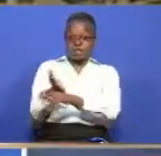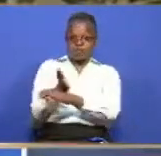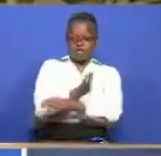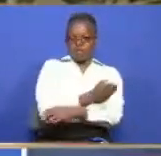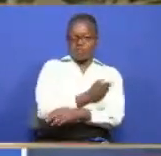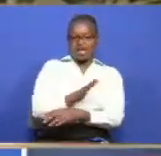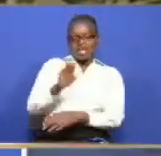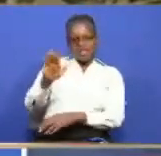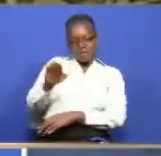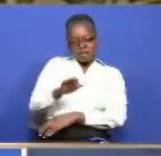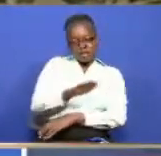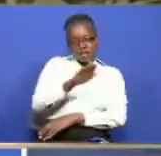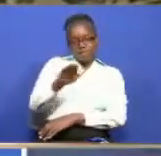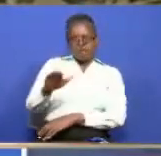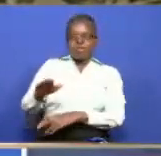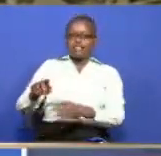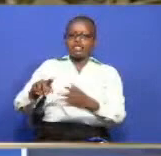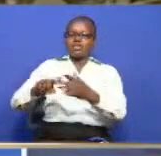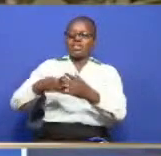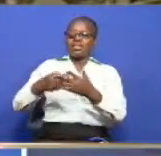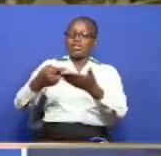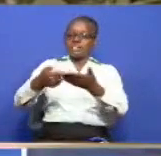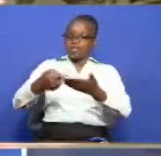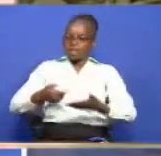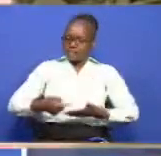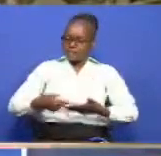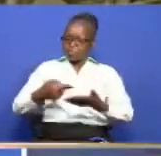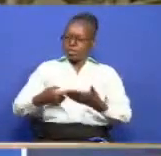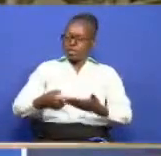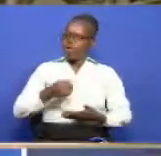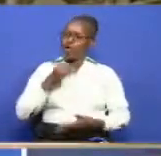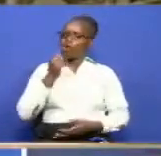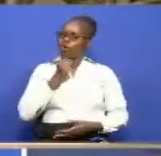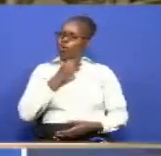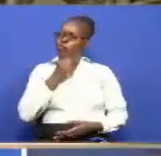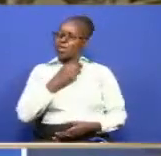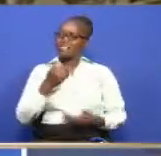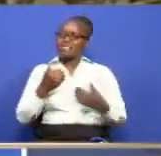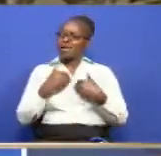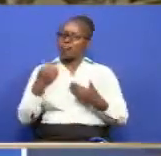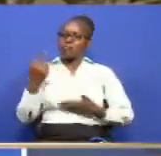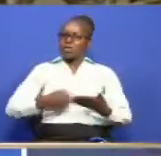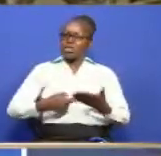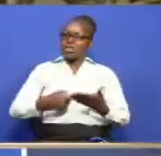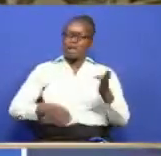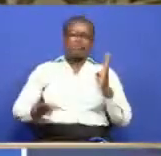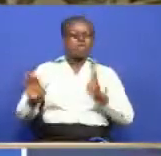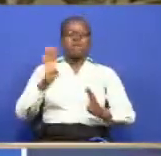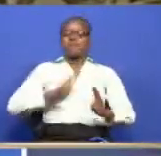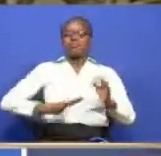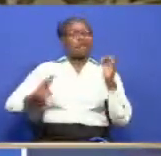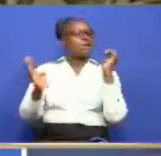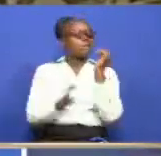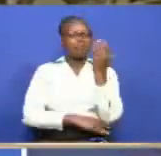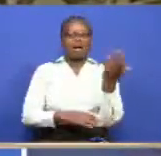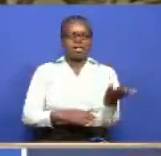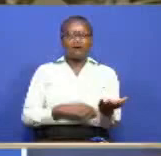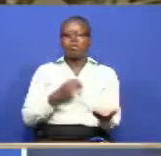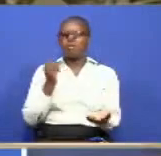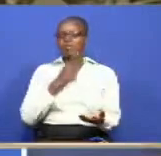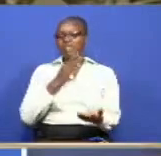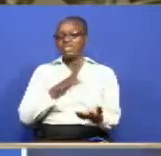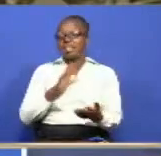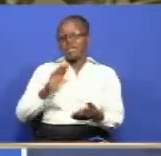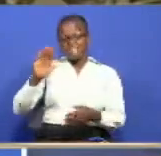And the MCAs are raising a number of issues, gross misconduct. They are saying that the Kitui County